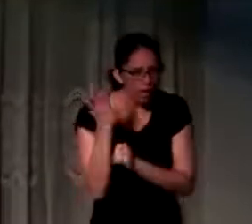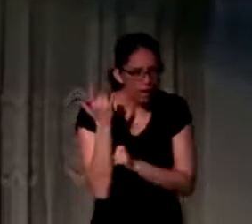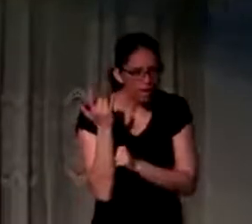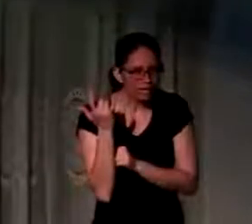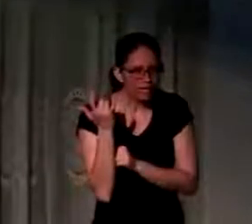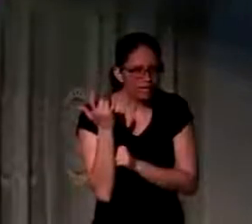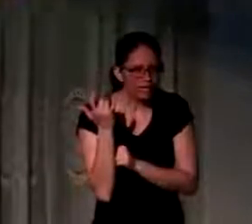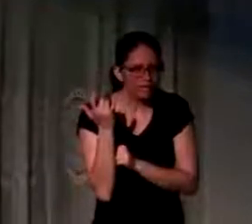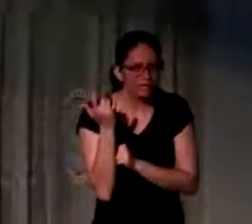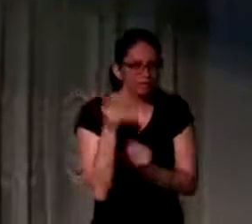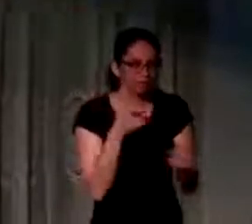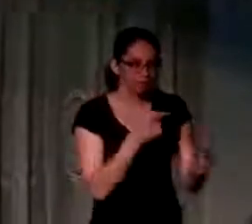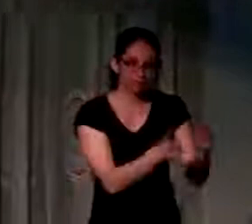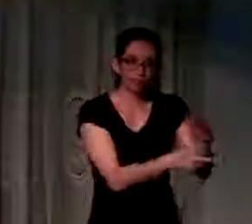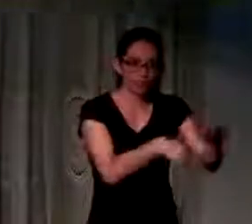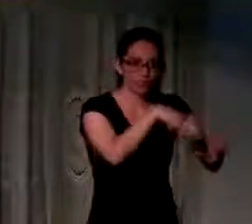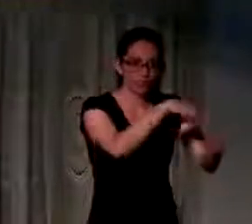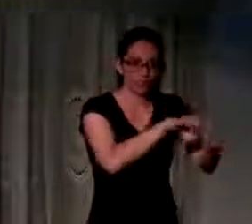Unless there's a resurrection.